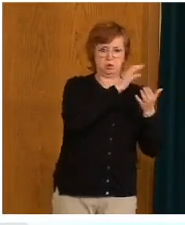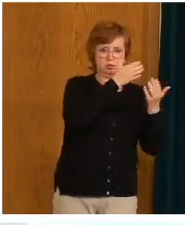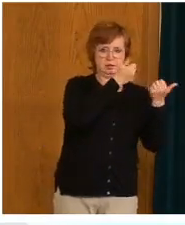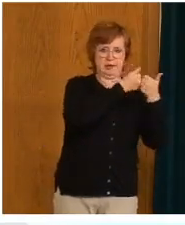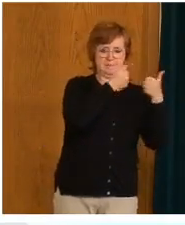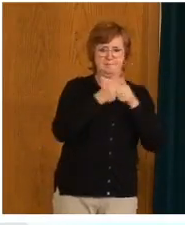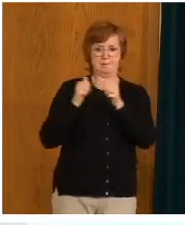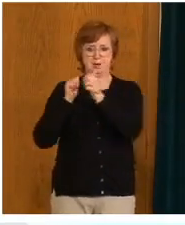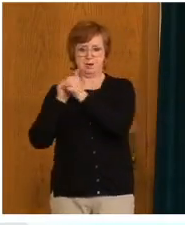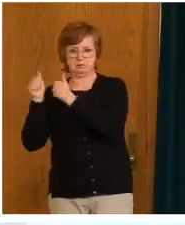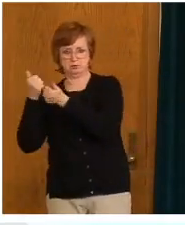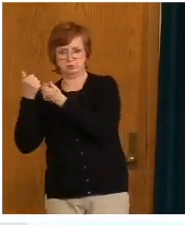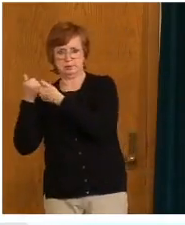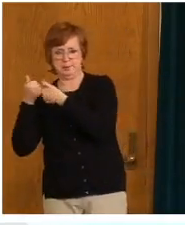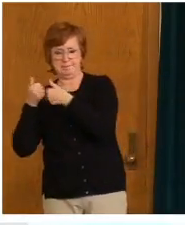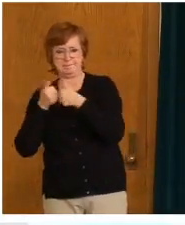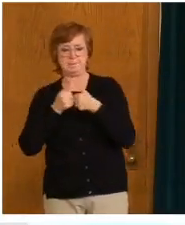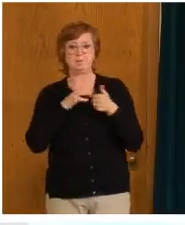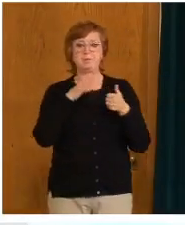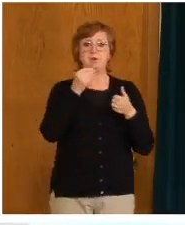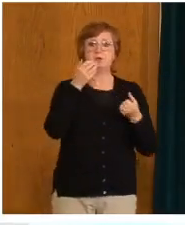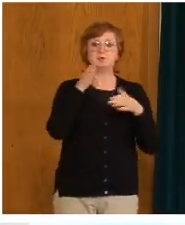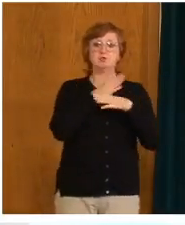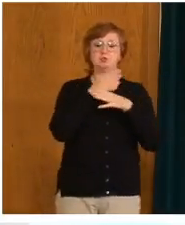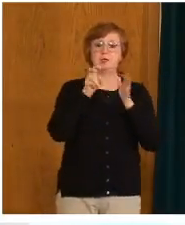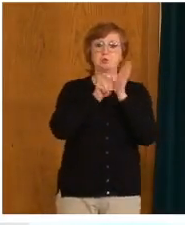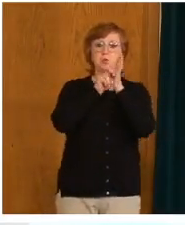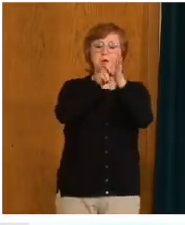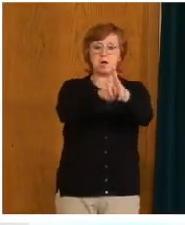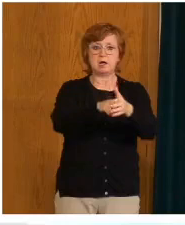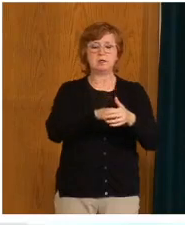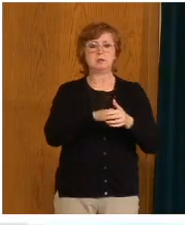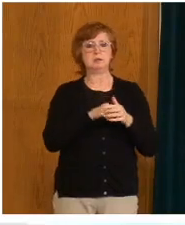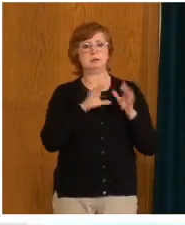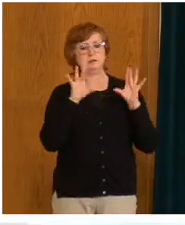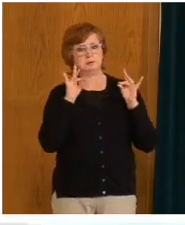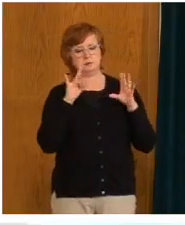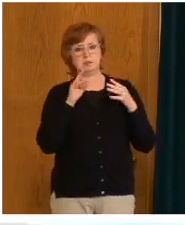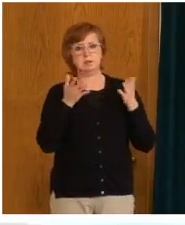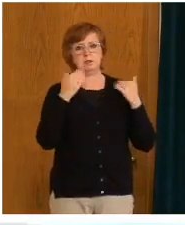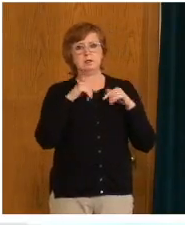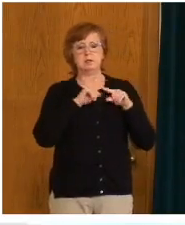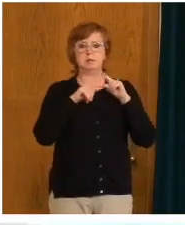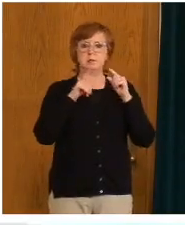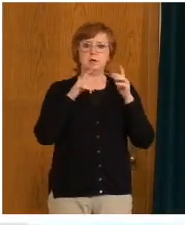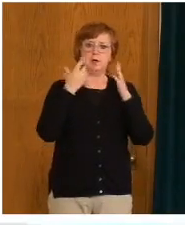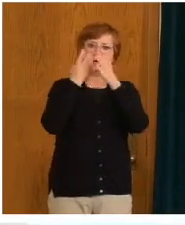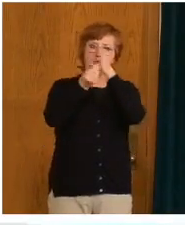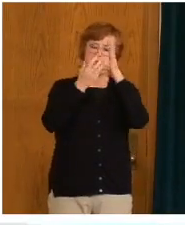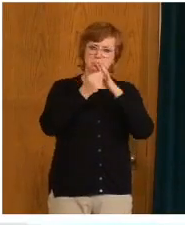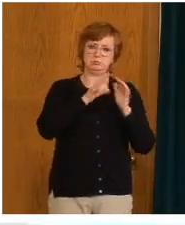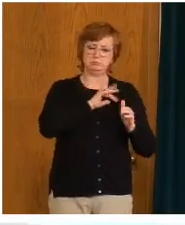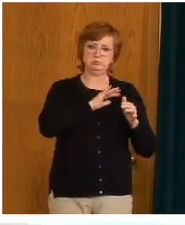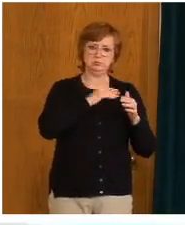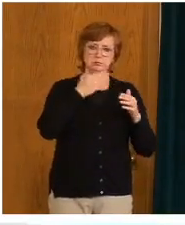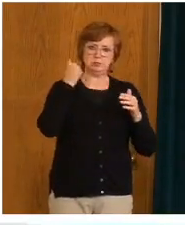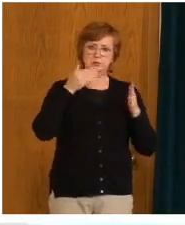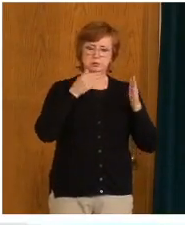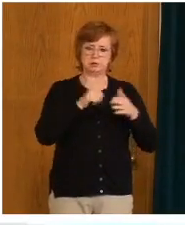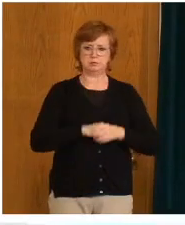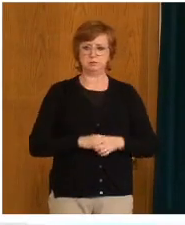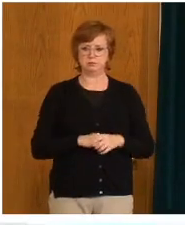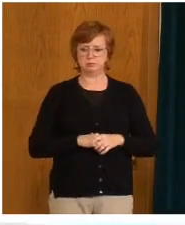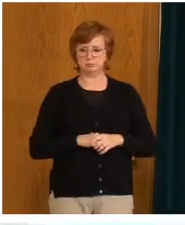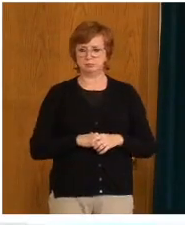back and forth. Actual transmission outdoors during play, the risk is much lower. But again, it's one of those things, as